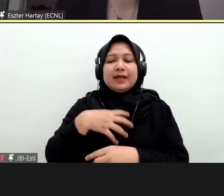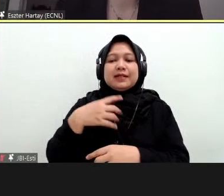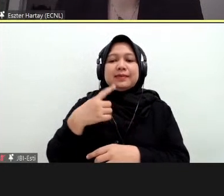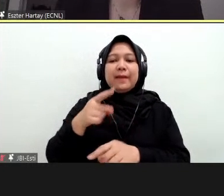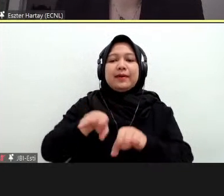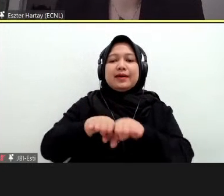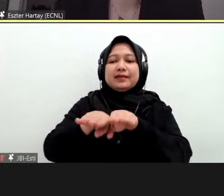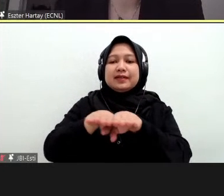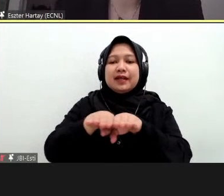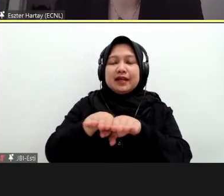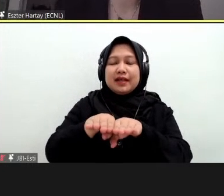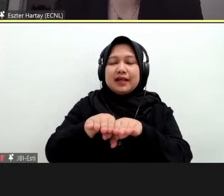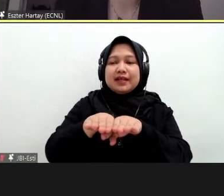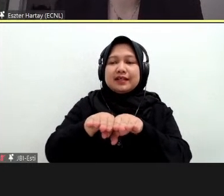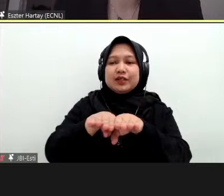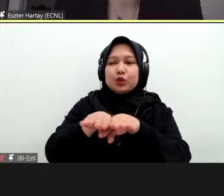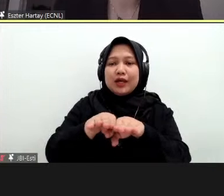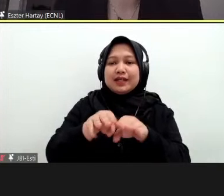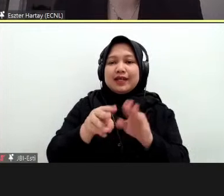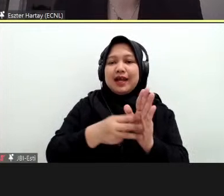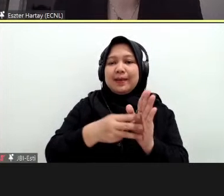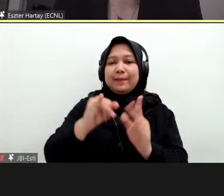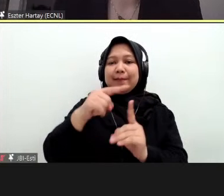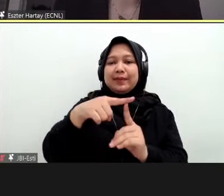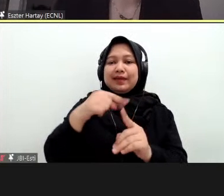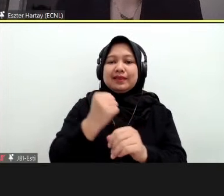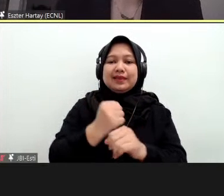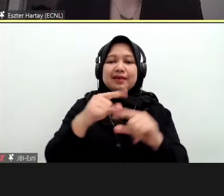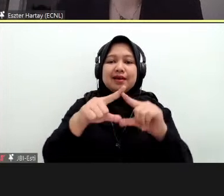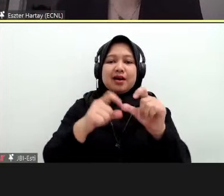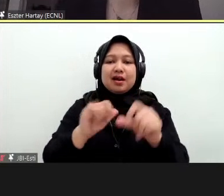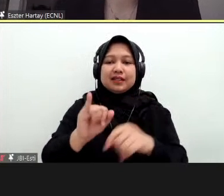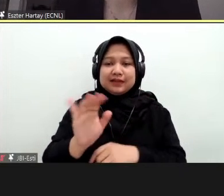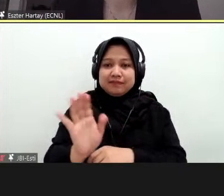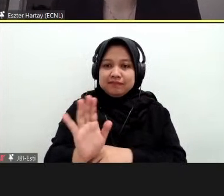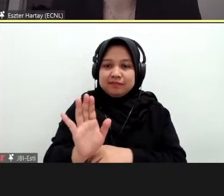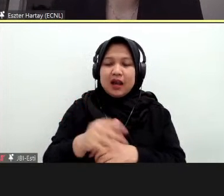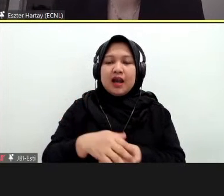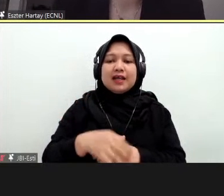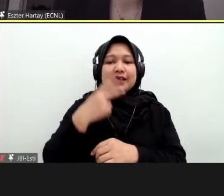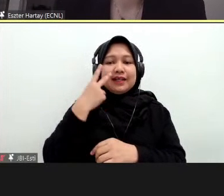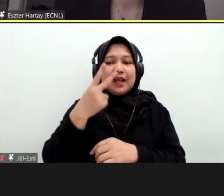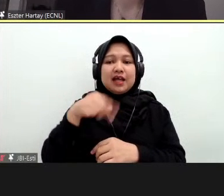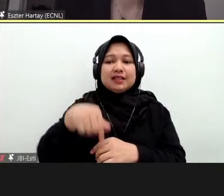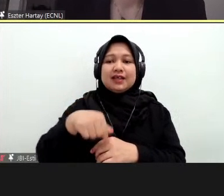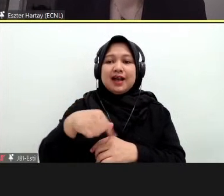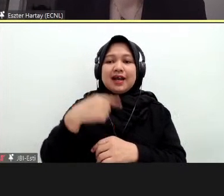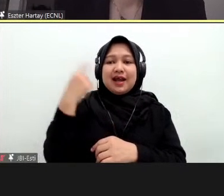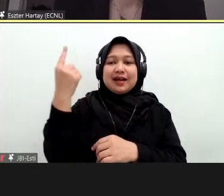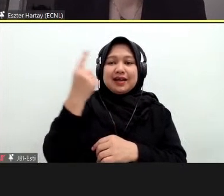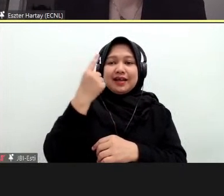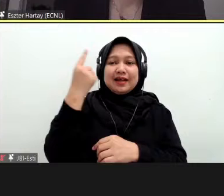slow the climate crisis over the next decade.